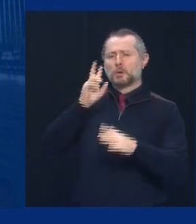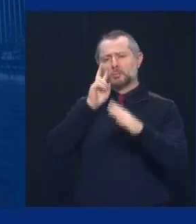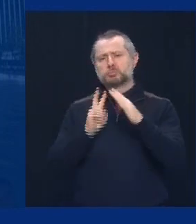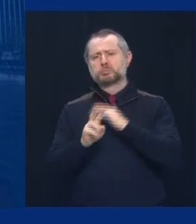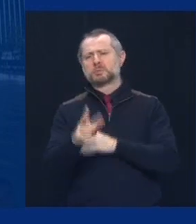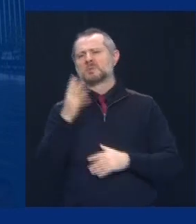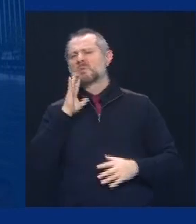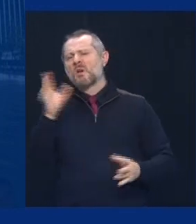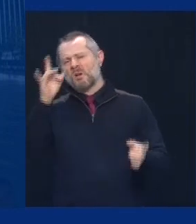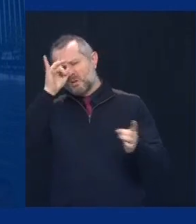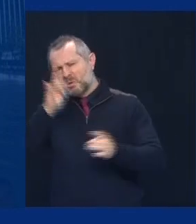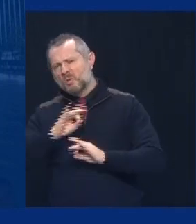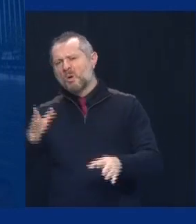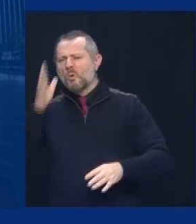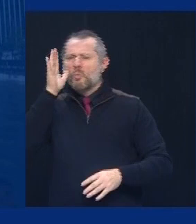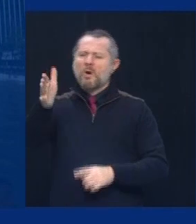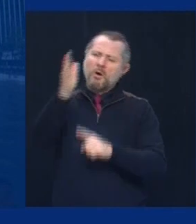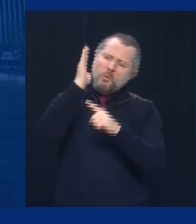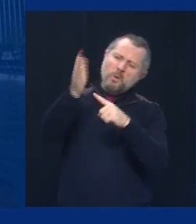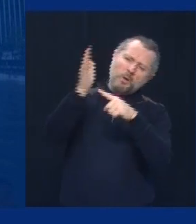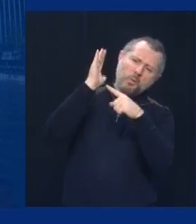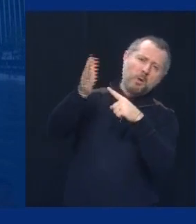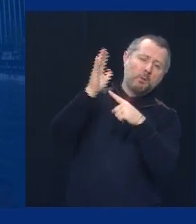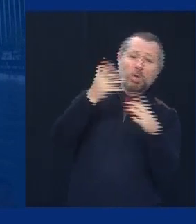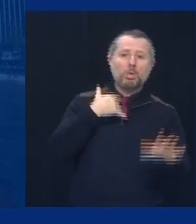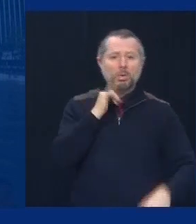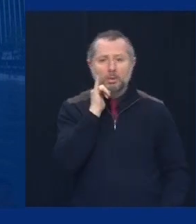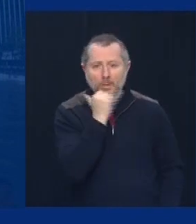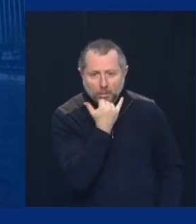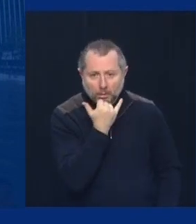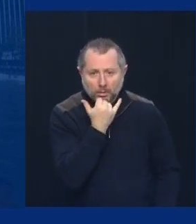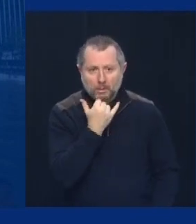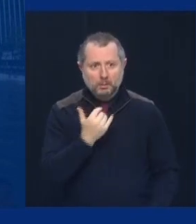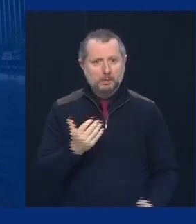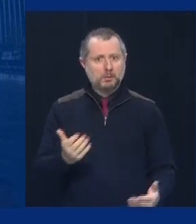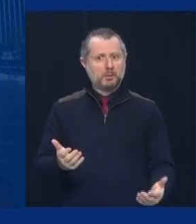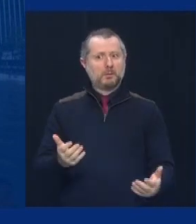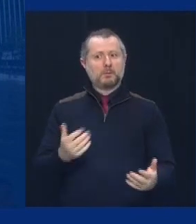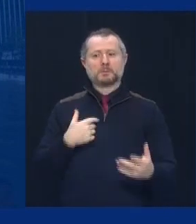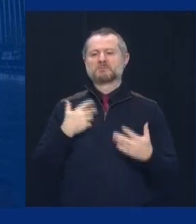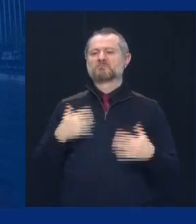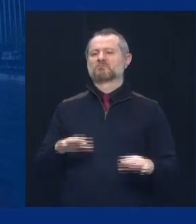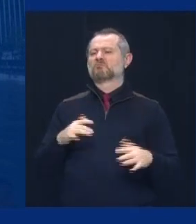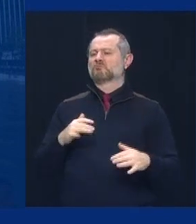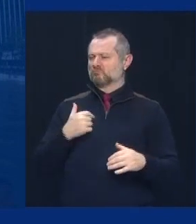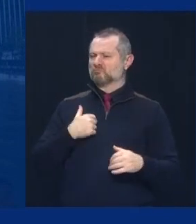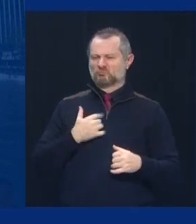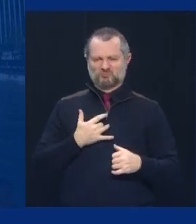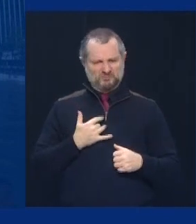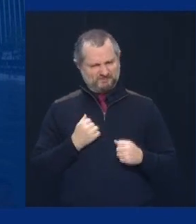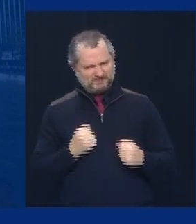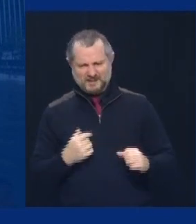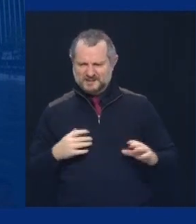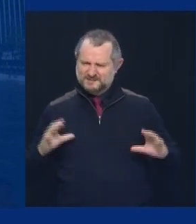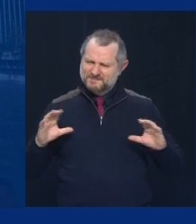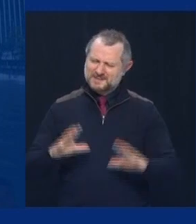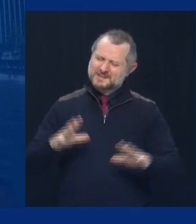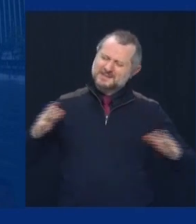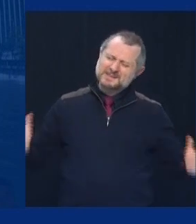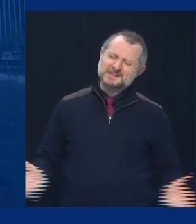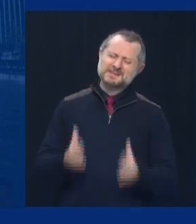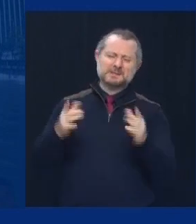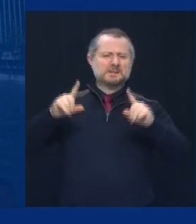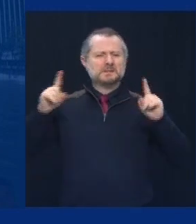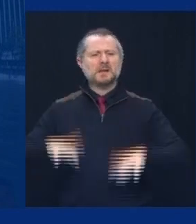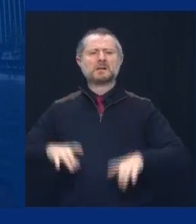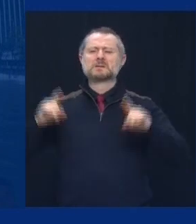wrong, all this anecdotal information, we invested very heavily in doing COVID testing, and we do more testing than